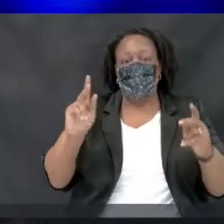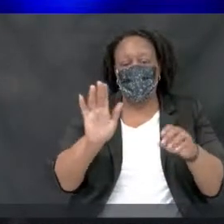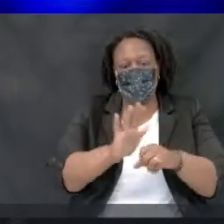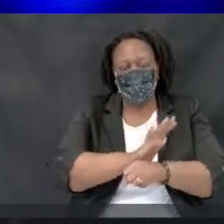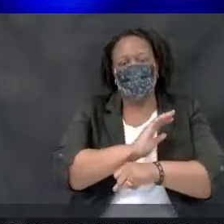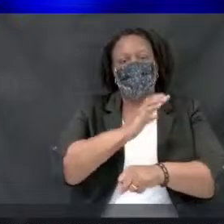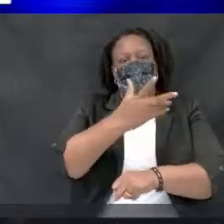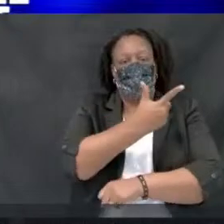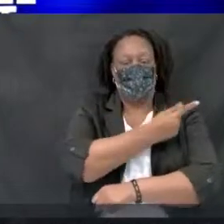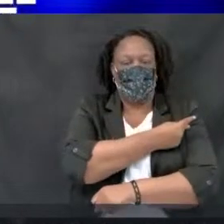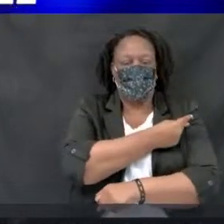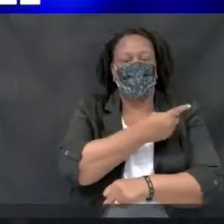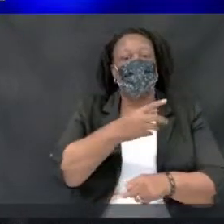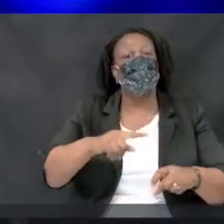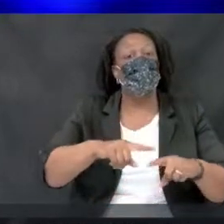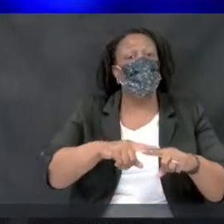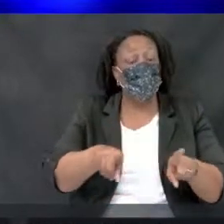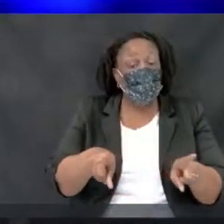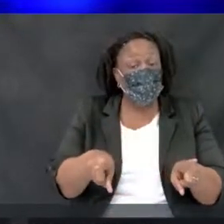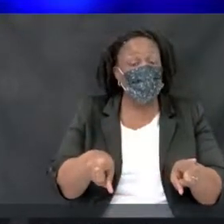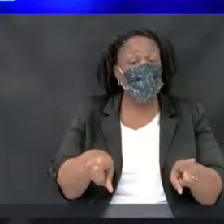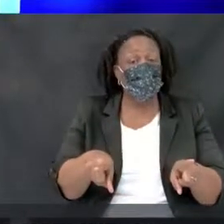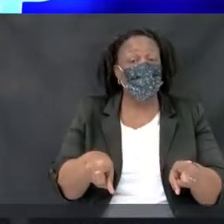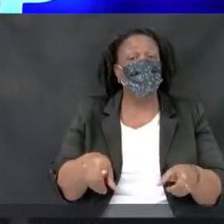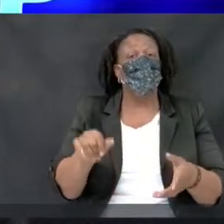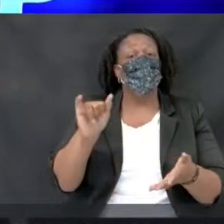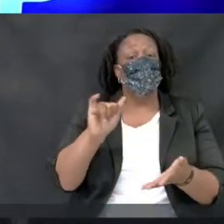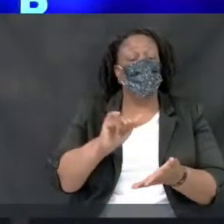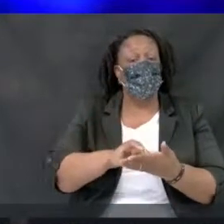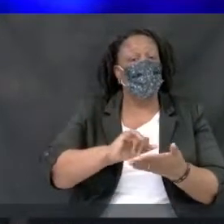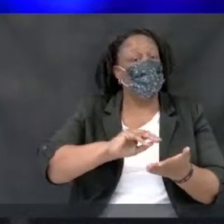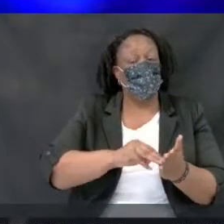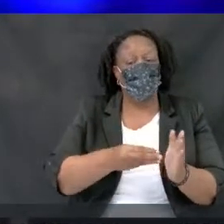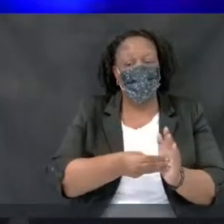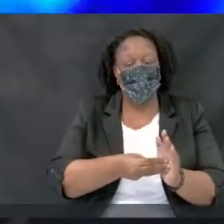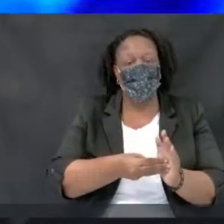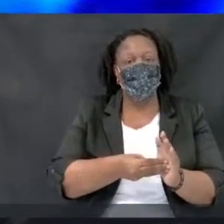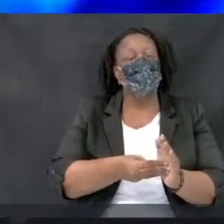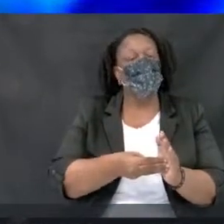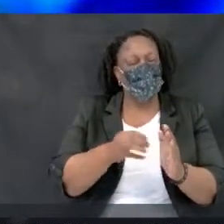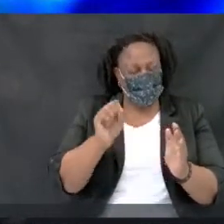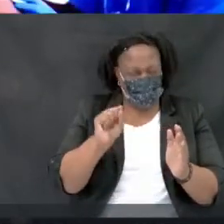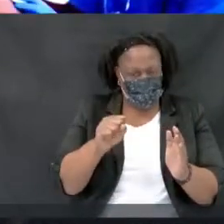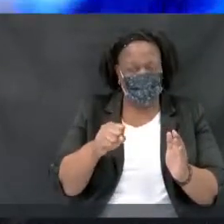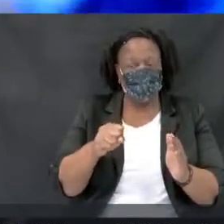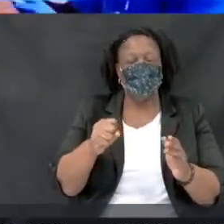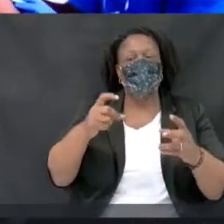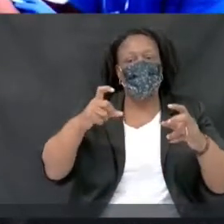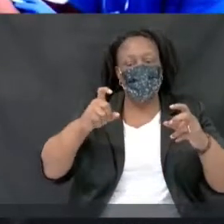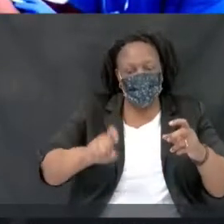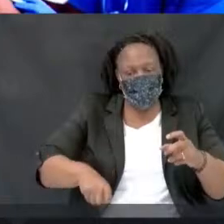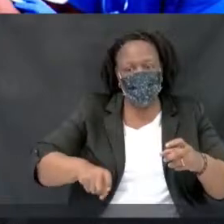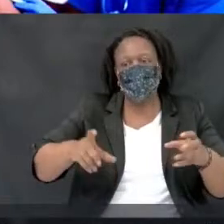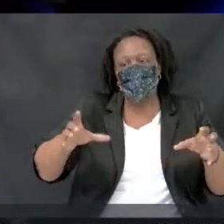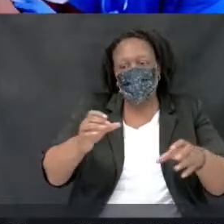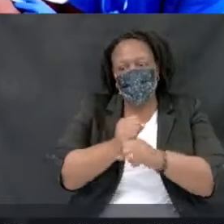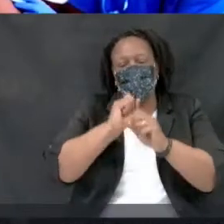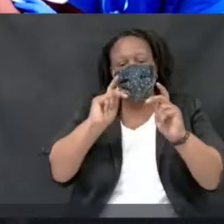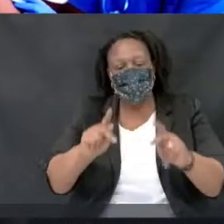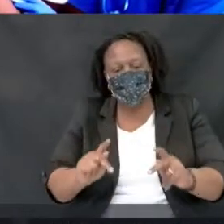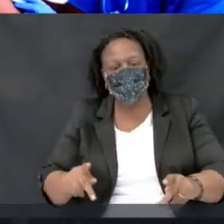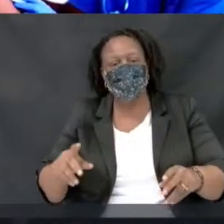our country to the world. This, of course, has to happen as we need to relieve ourselves of